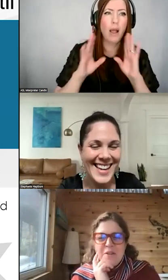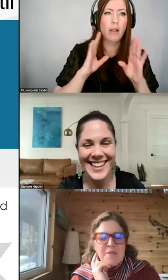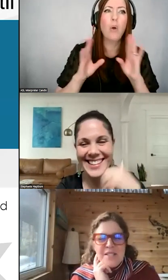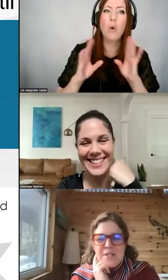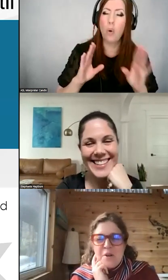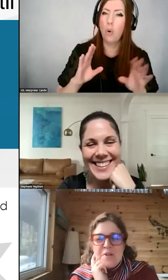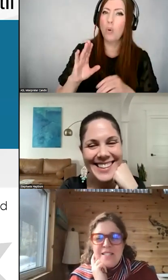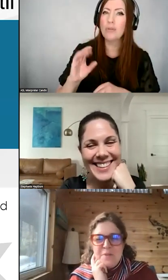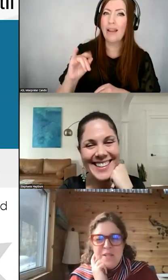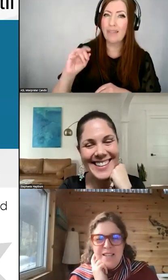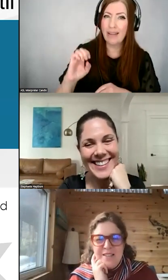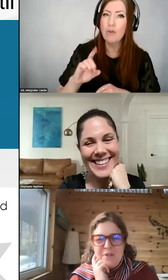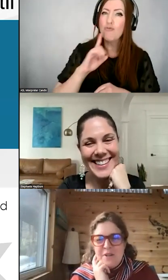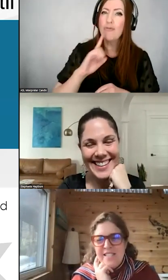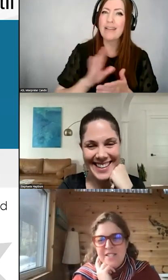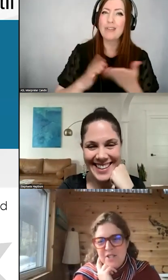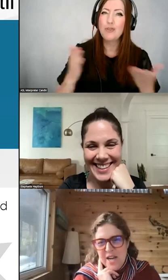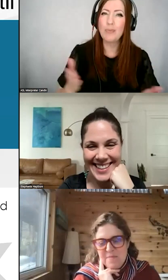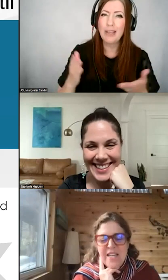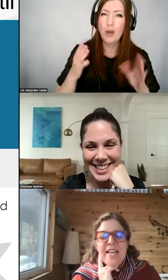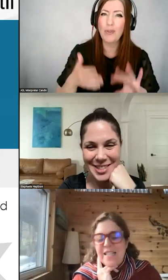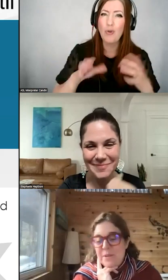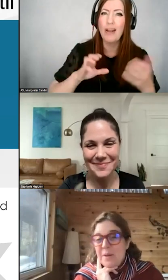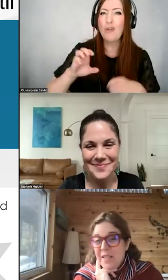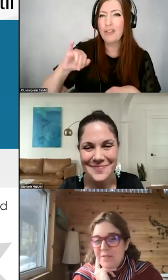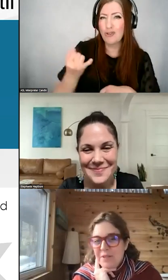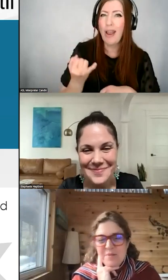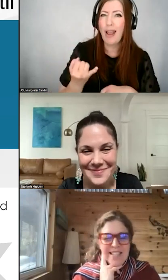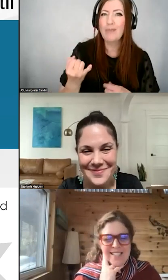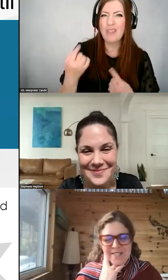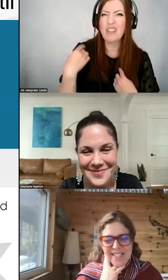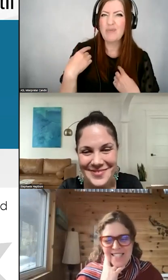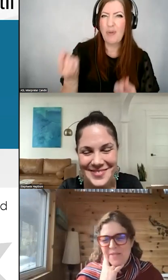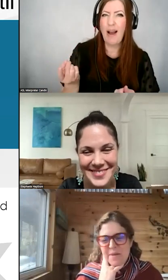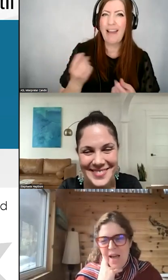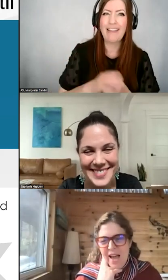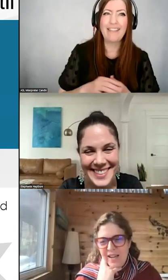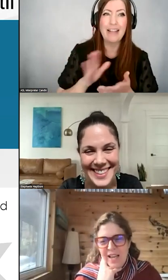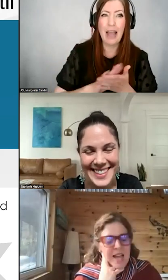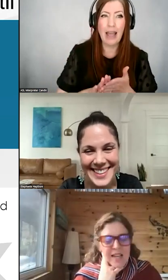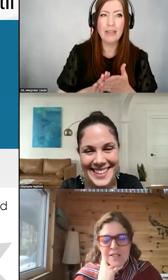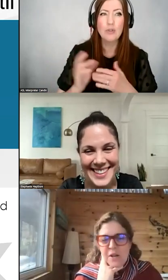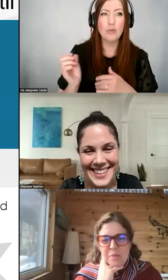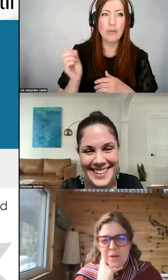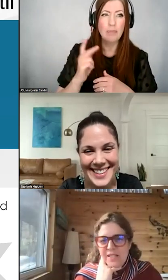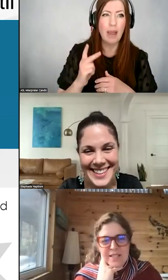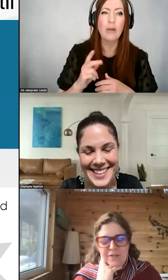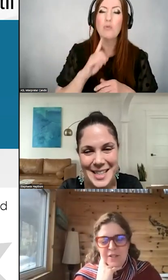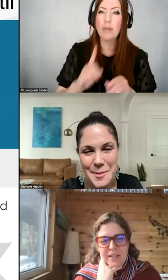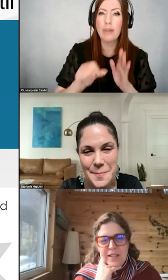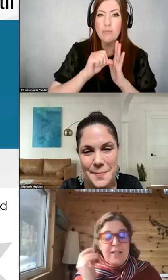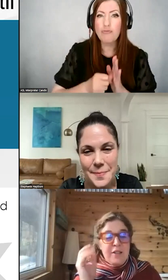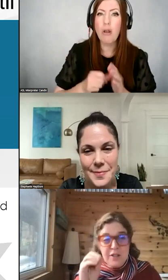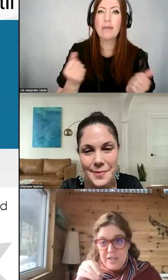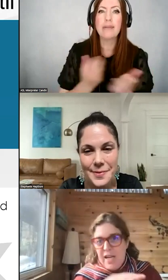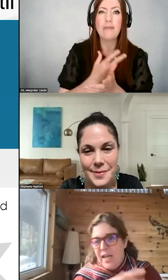hello, everyone. It's so nice to be here at the Crisis Jam. It's been a minute for me, so it's nice to be back, and so impressed on